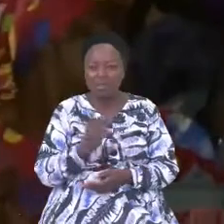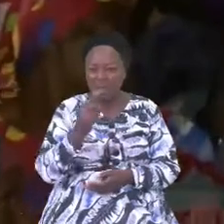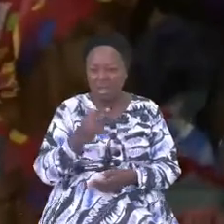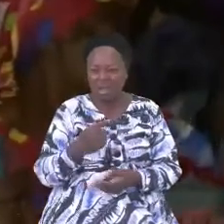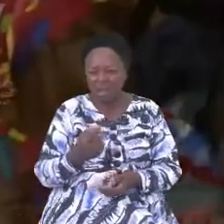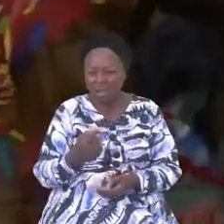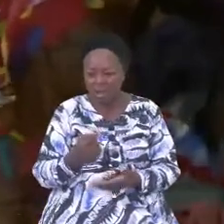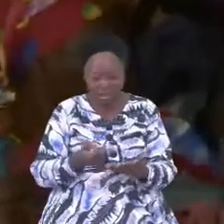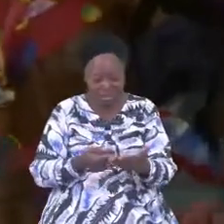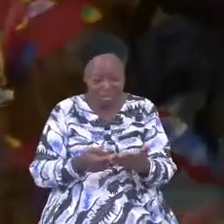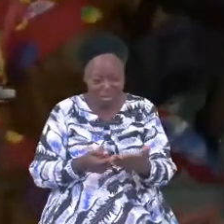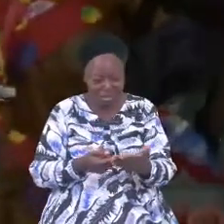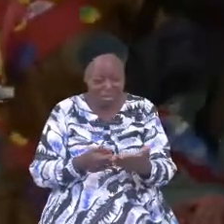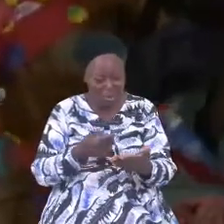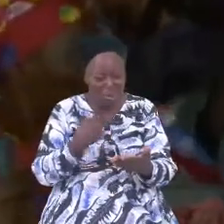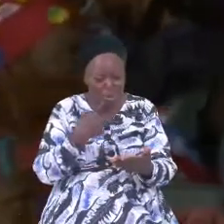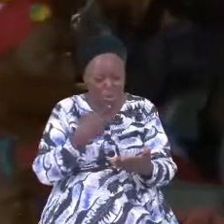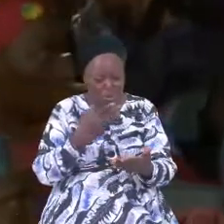number,